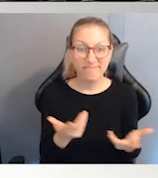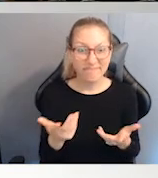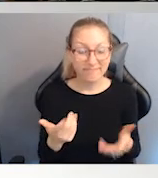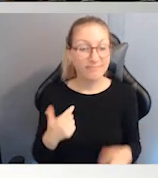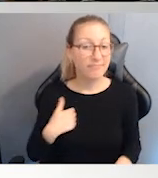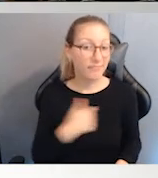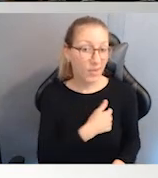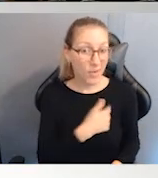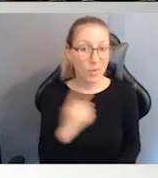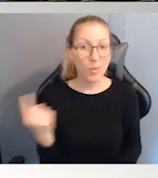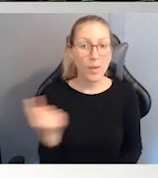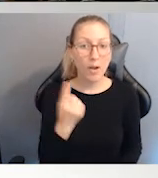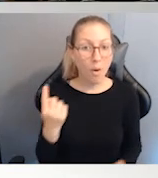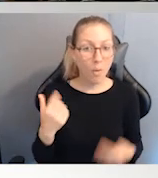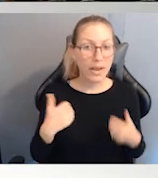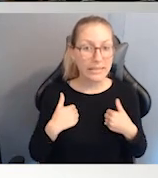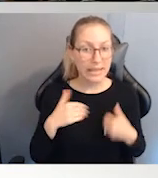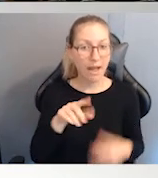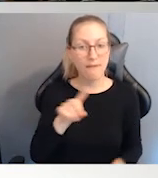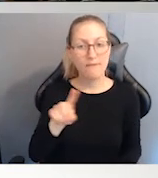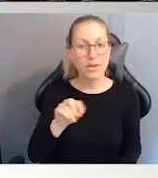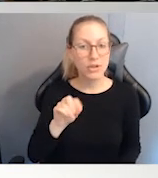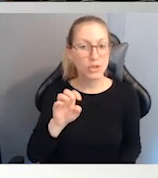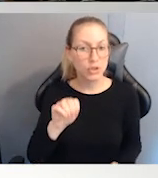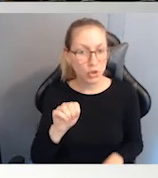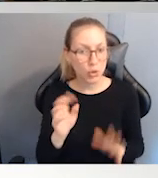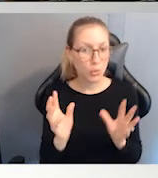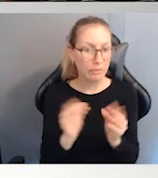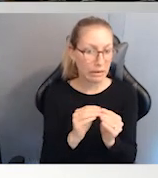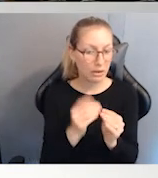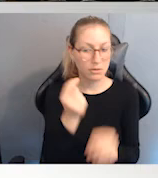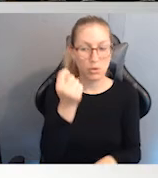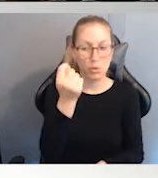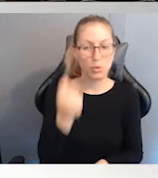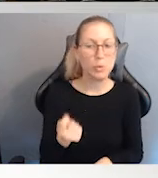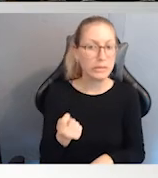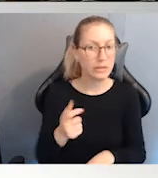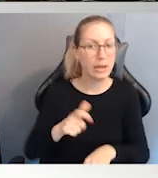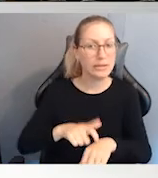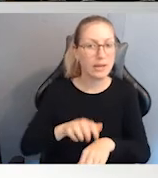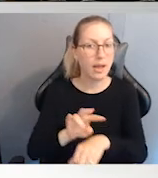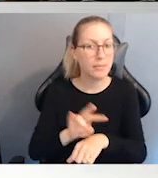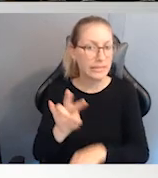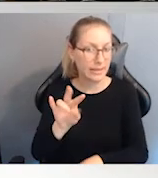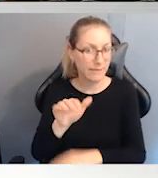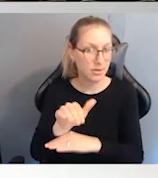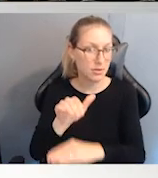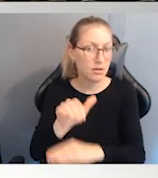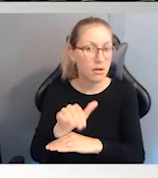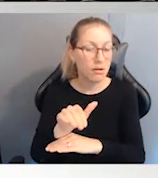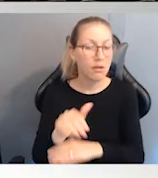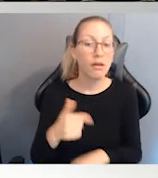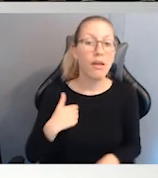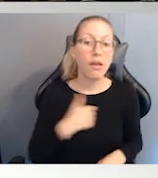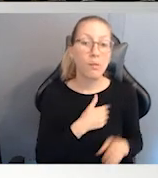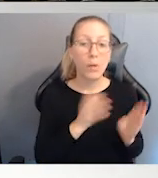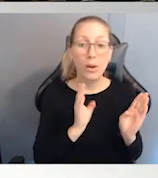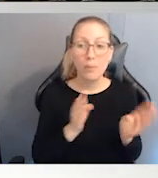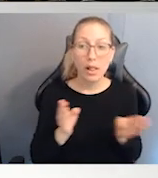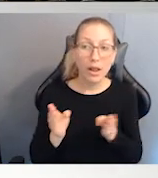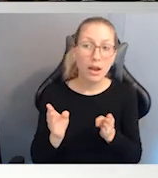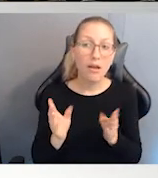we always have a Zoom meeting every Tuesday night at 7 o'clock, and we're planning on